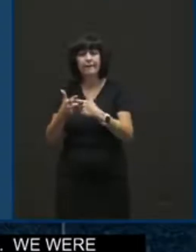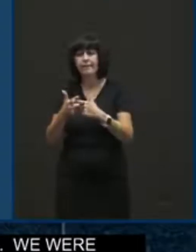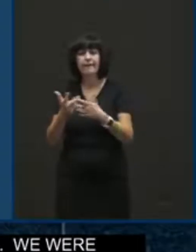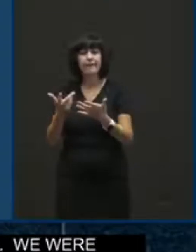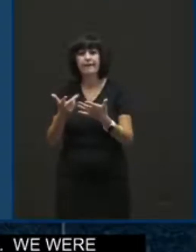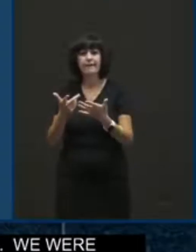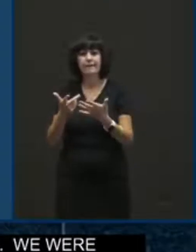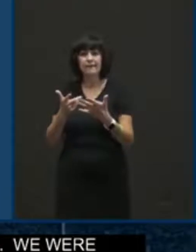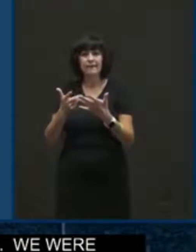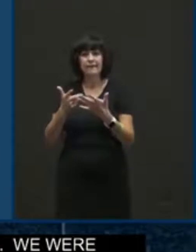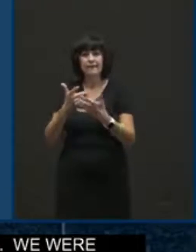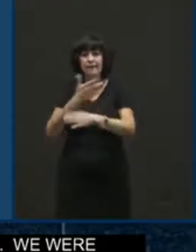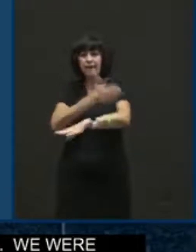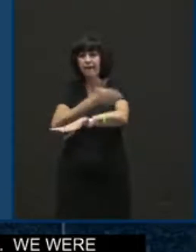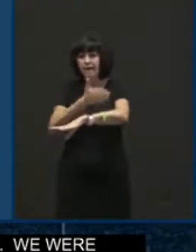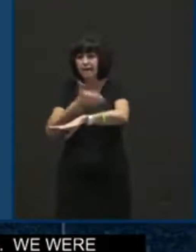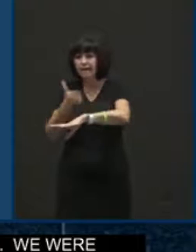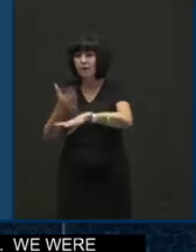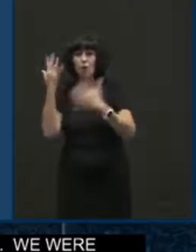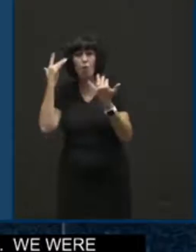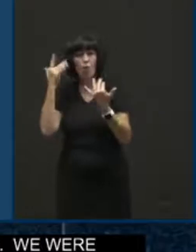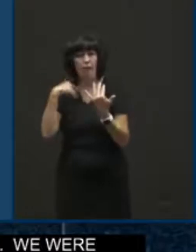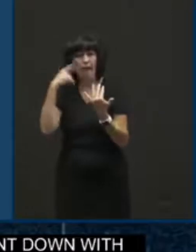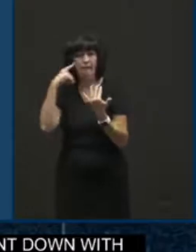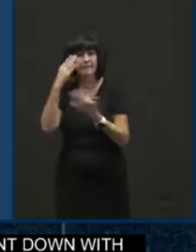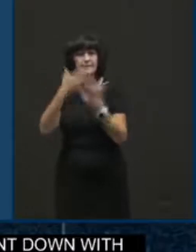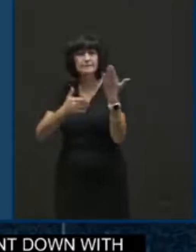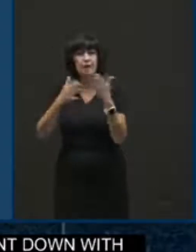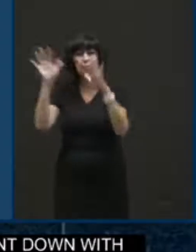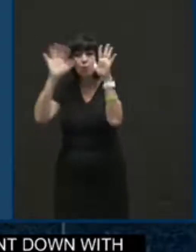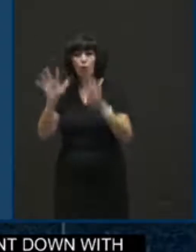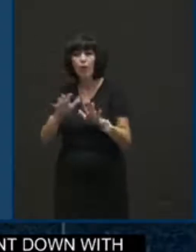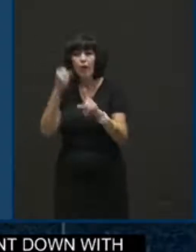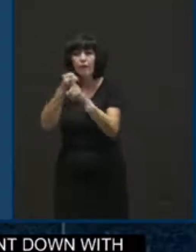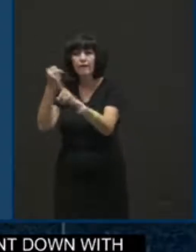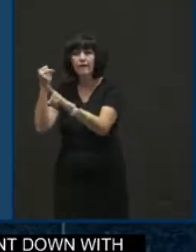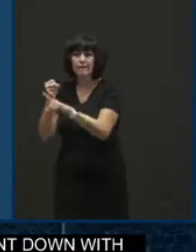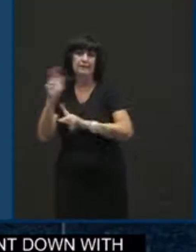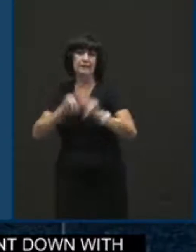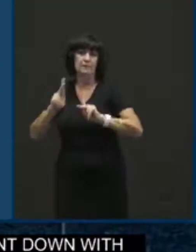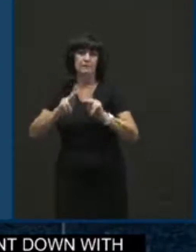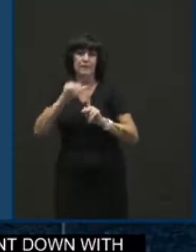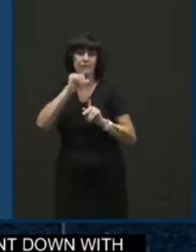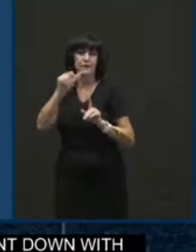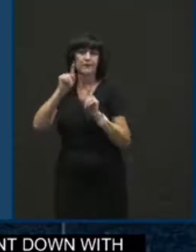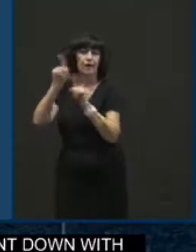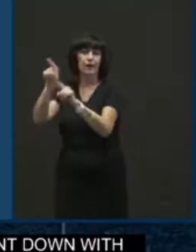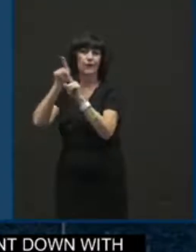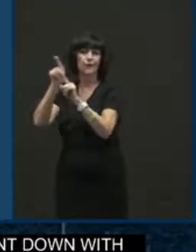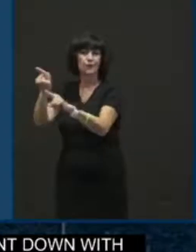to around 12,000 or something like that. And now we're pushing it up again, aren't we? Yeah, so